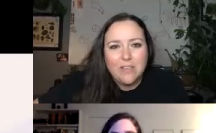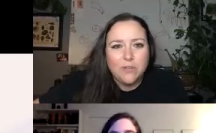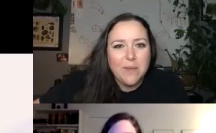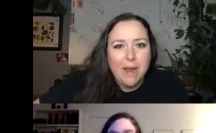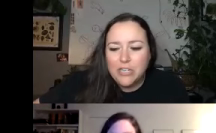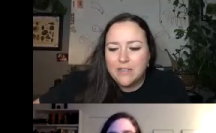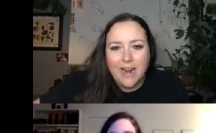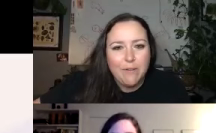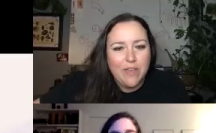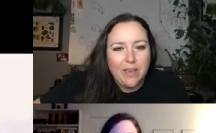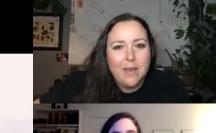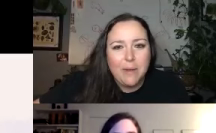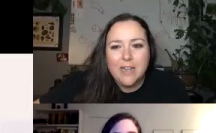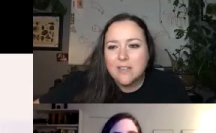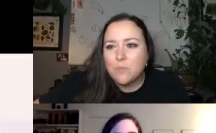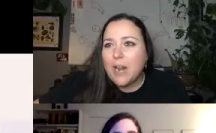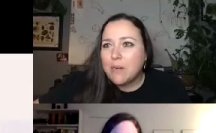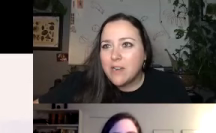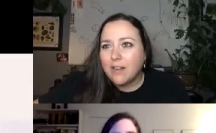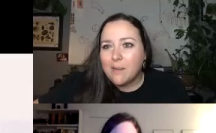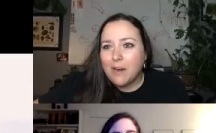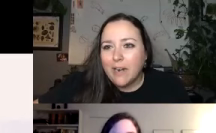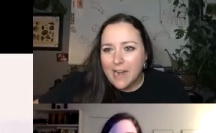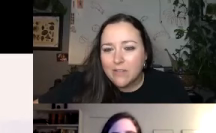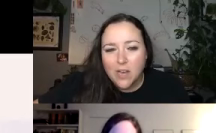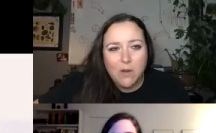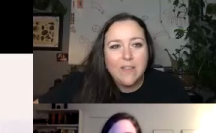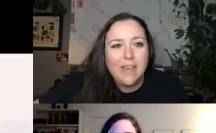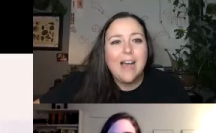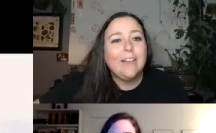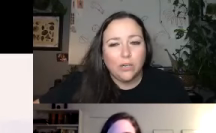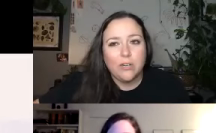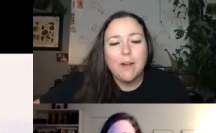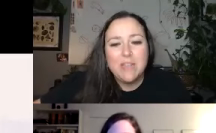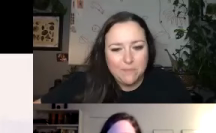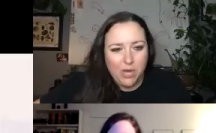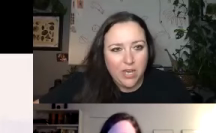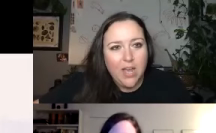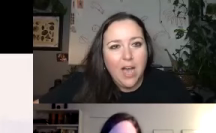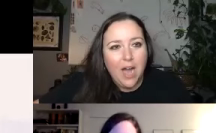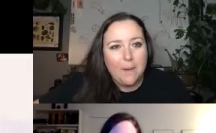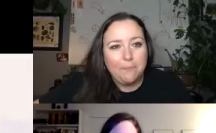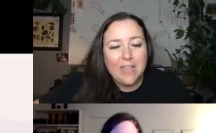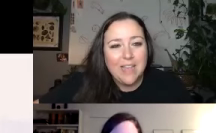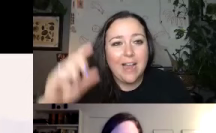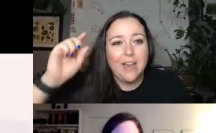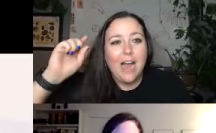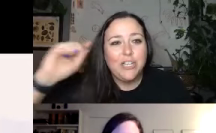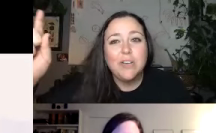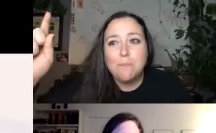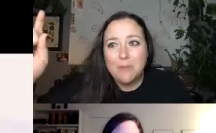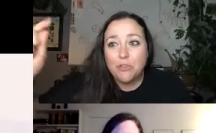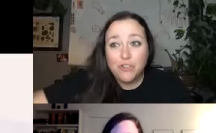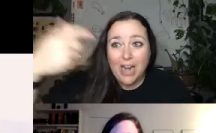kind of way. So sleep hygiene is not everything, but it is what I'm going to talk about right now. So things I learned from this book is that